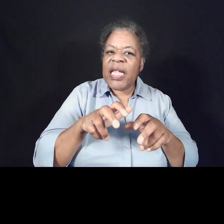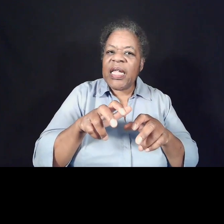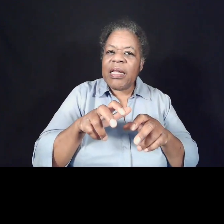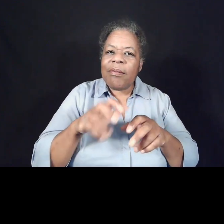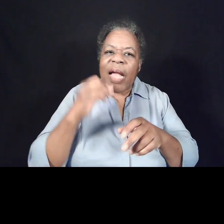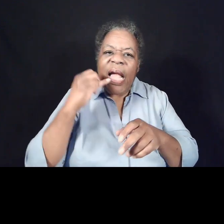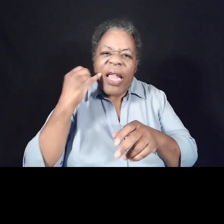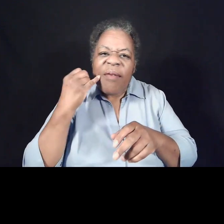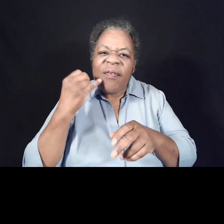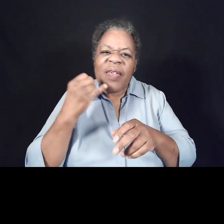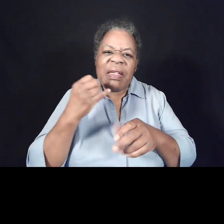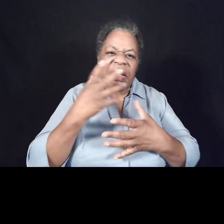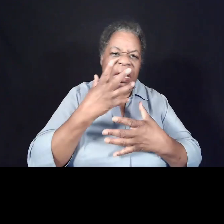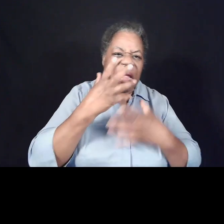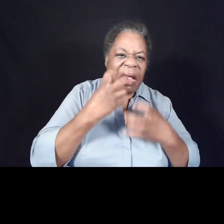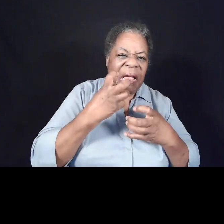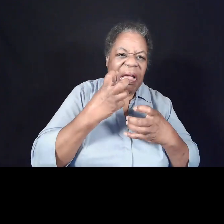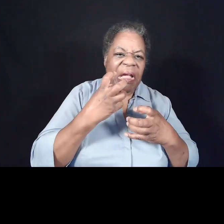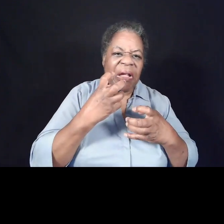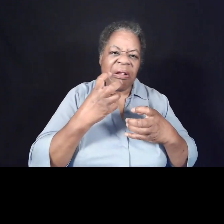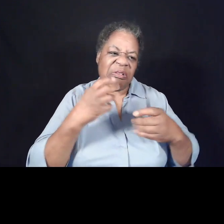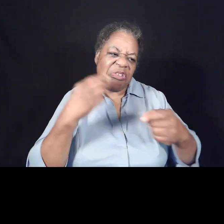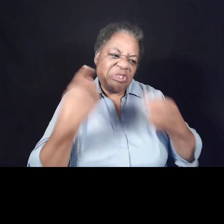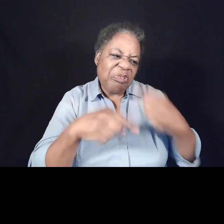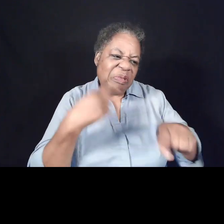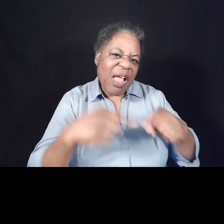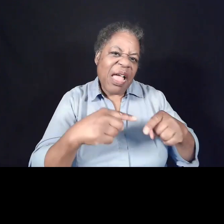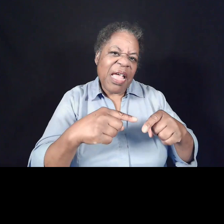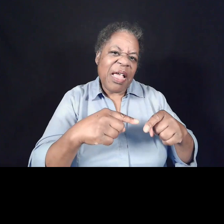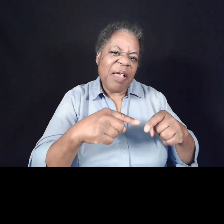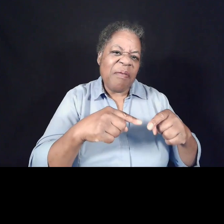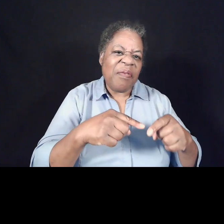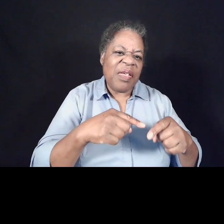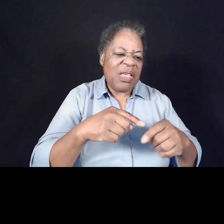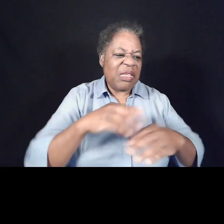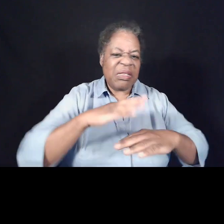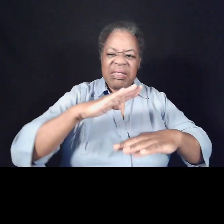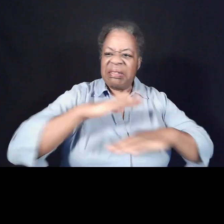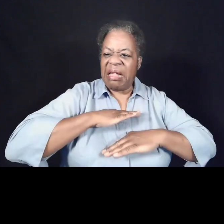anger, strife, and dissatisfaction.